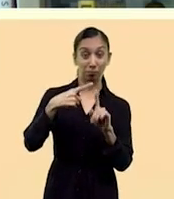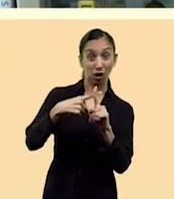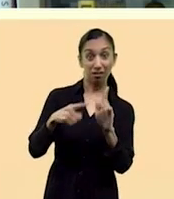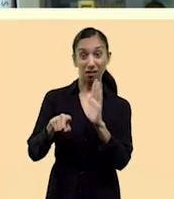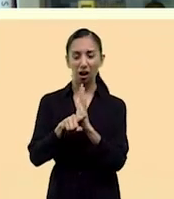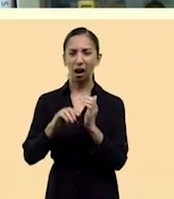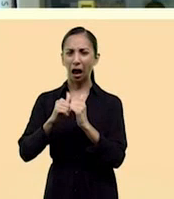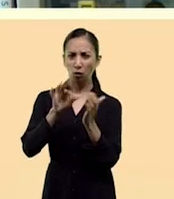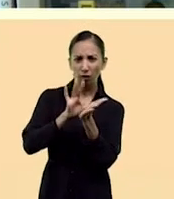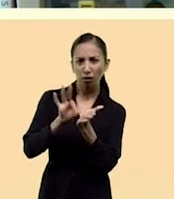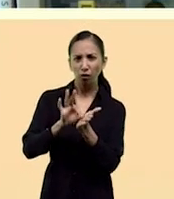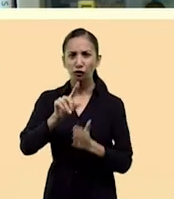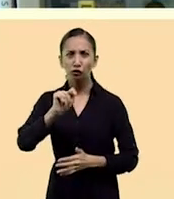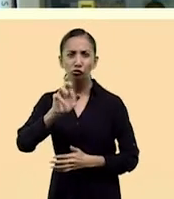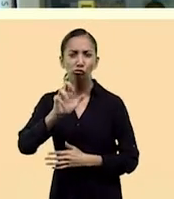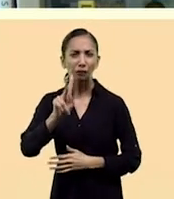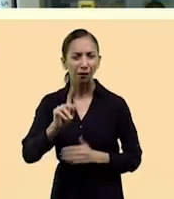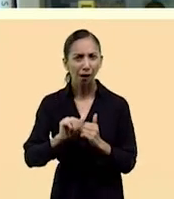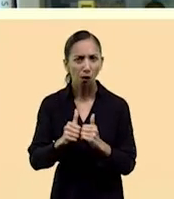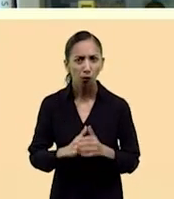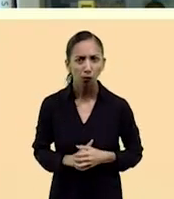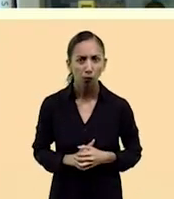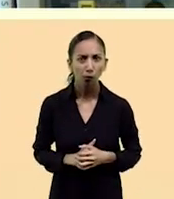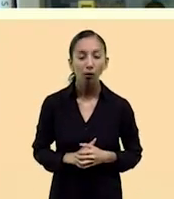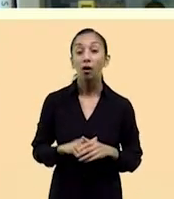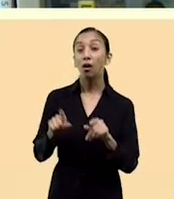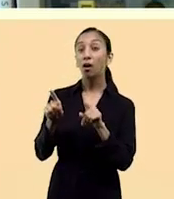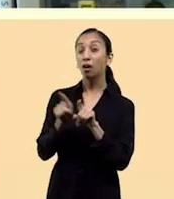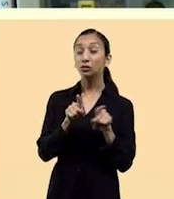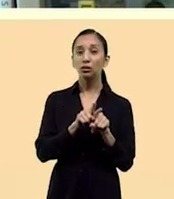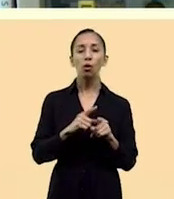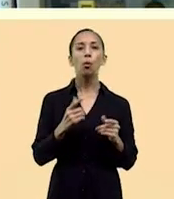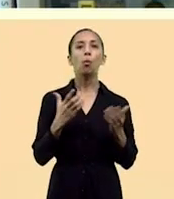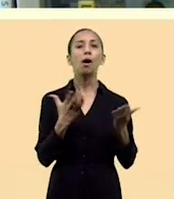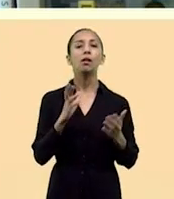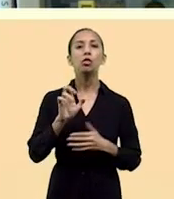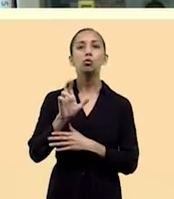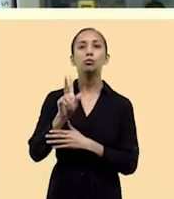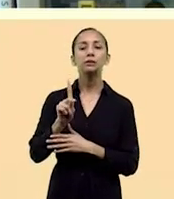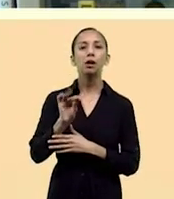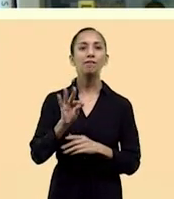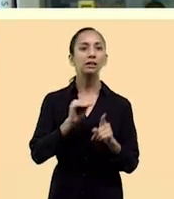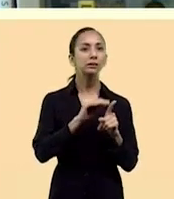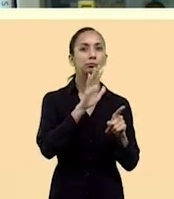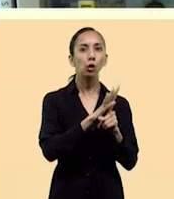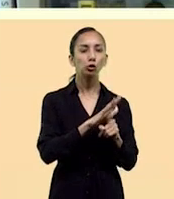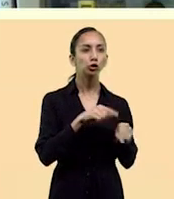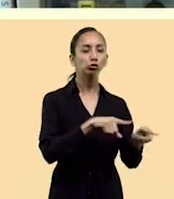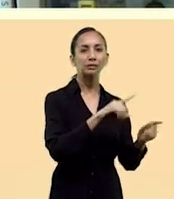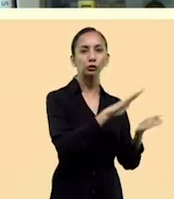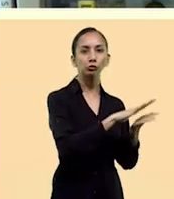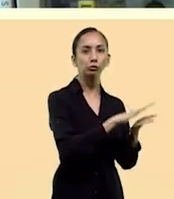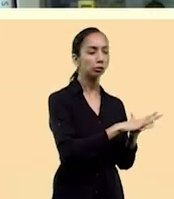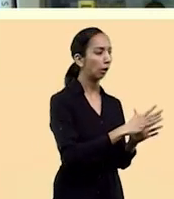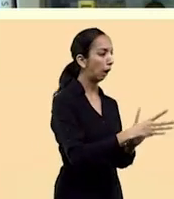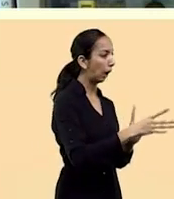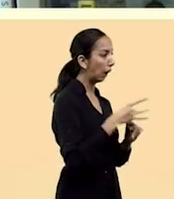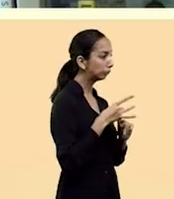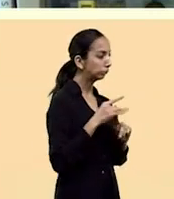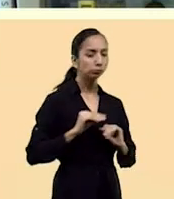tracked? And finally, what's the risk of exposure to school, and could that cause an individual to bring the virus home with